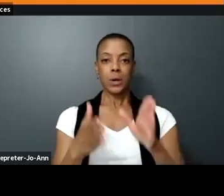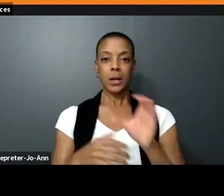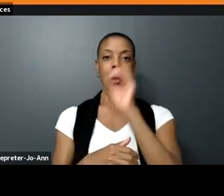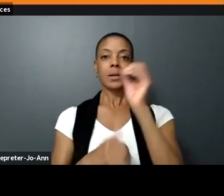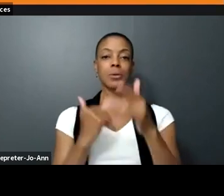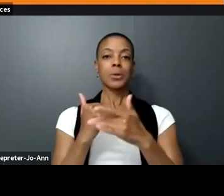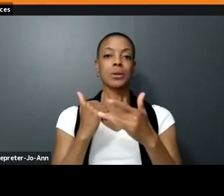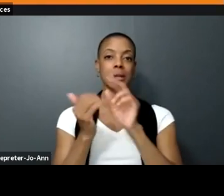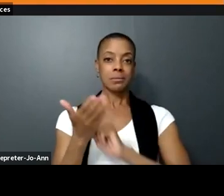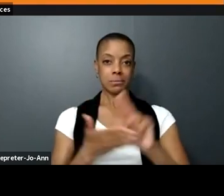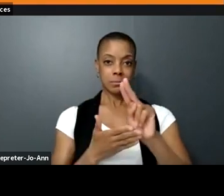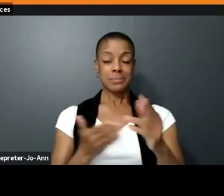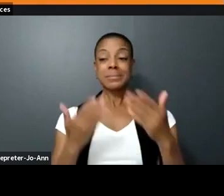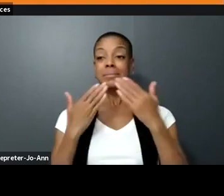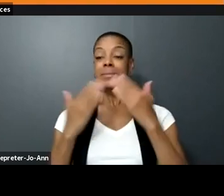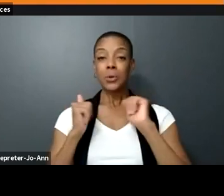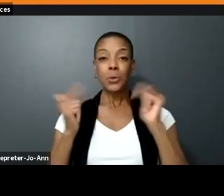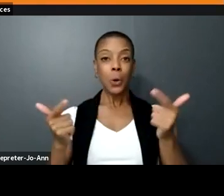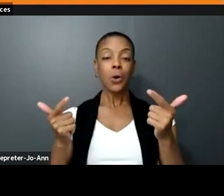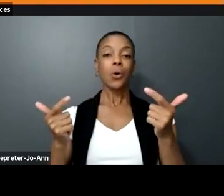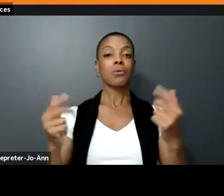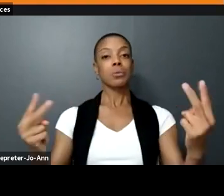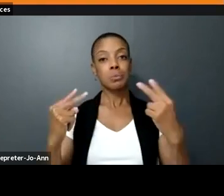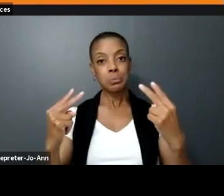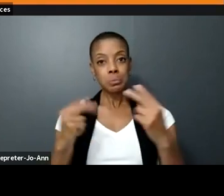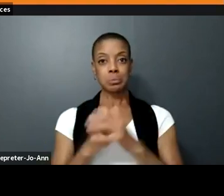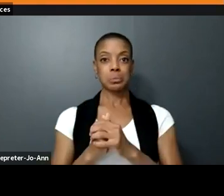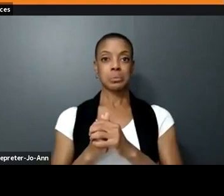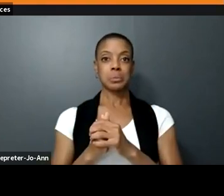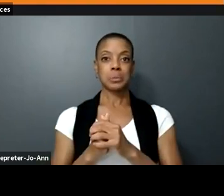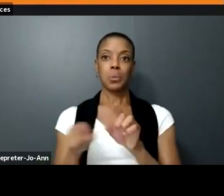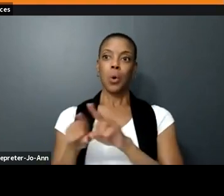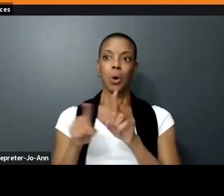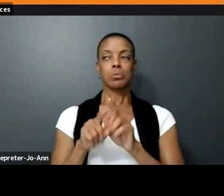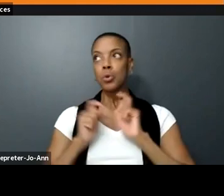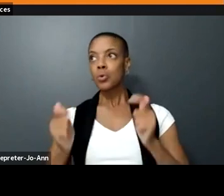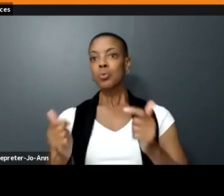want to thank everyone for tuning in today, but also give a big Chumiigwech